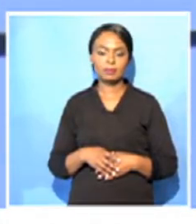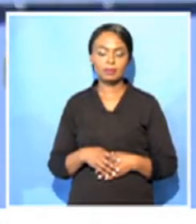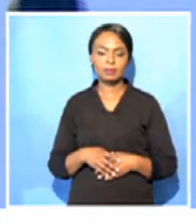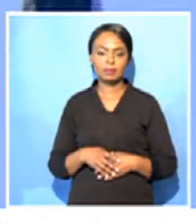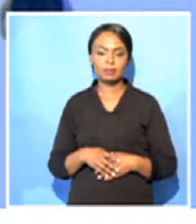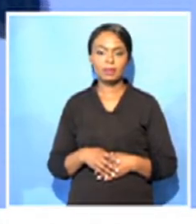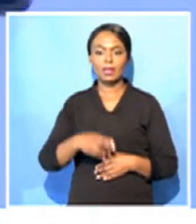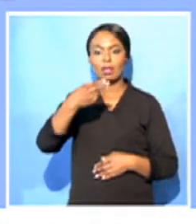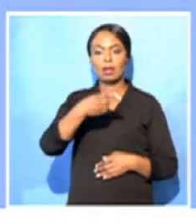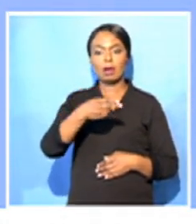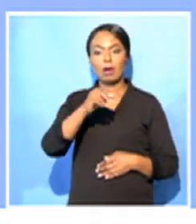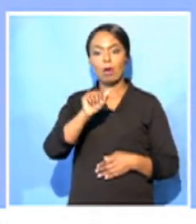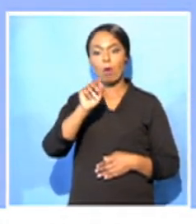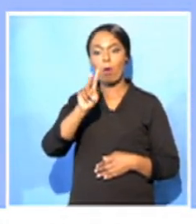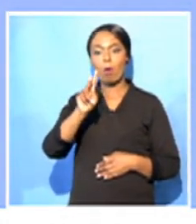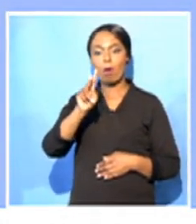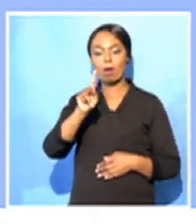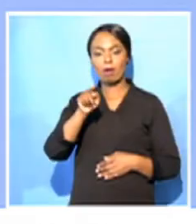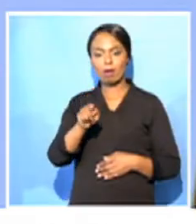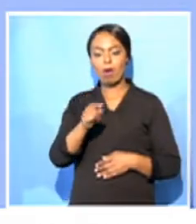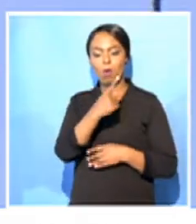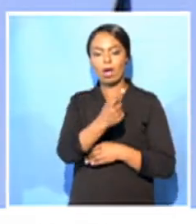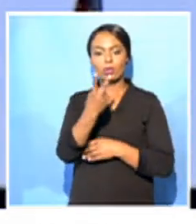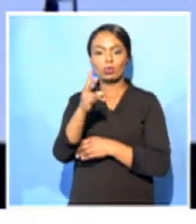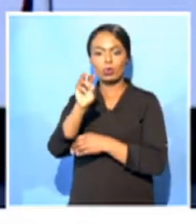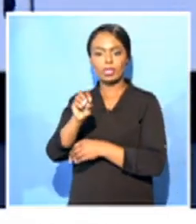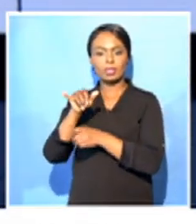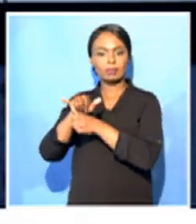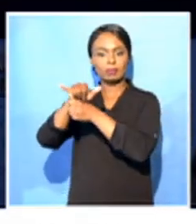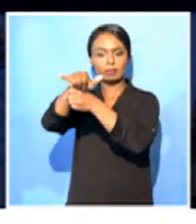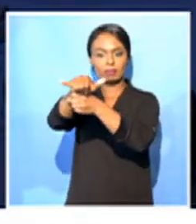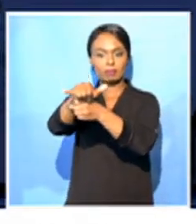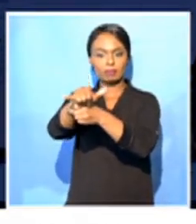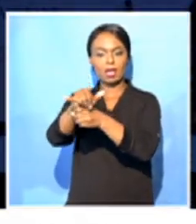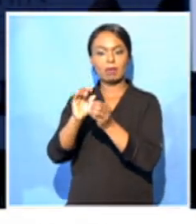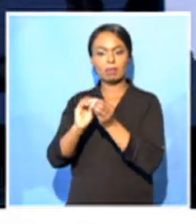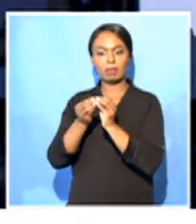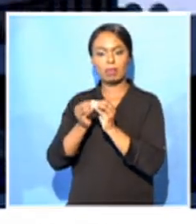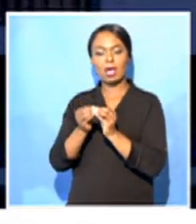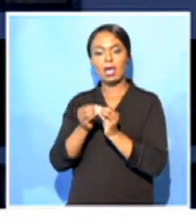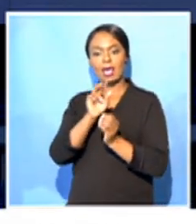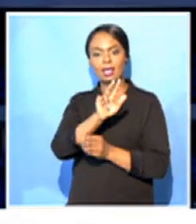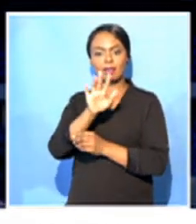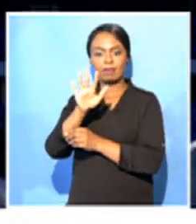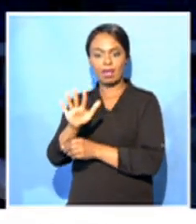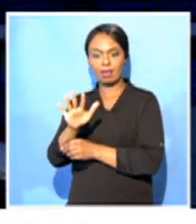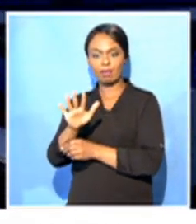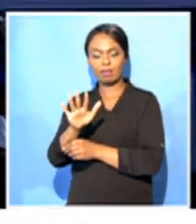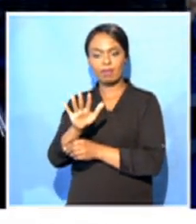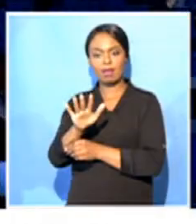The Hawk Mark 120 aircraft is operated by 85 Combat Flying